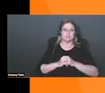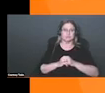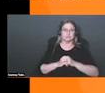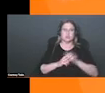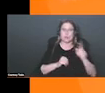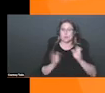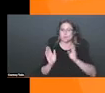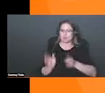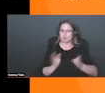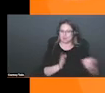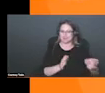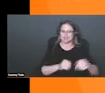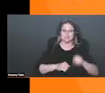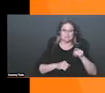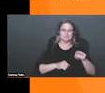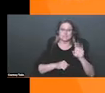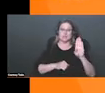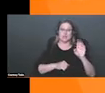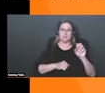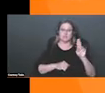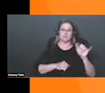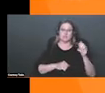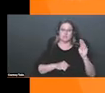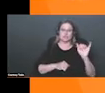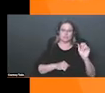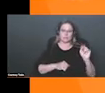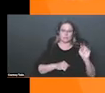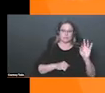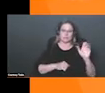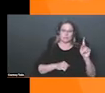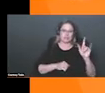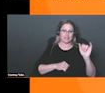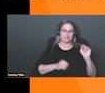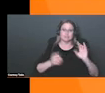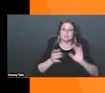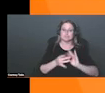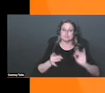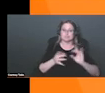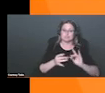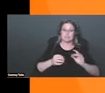preparation. Benjamin Franklin said, by failing to